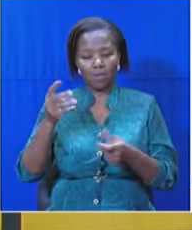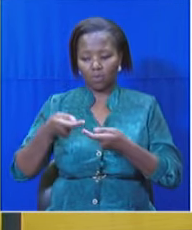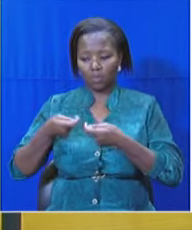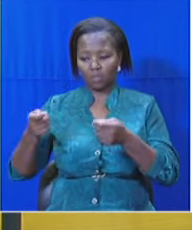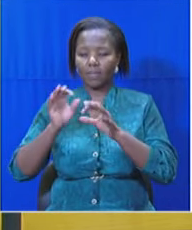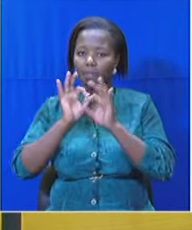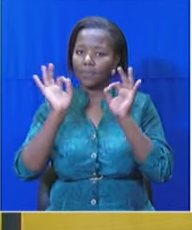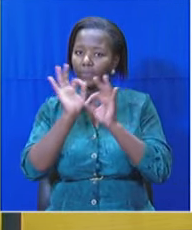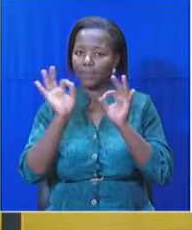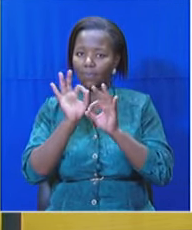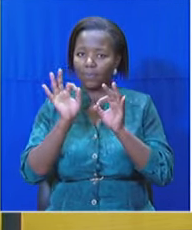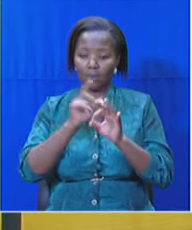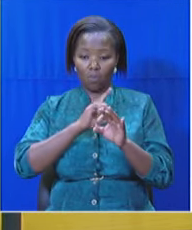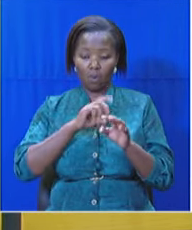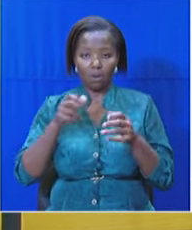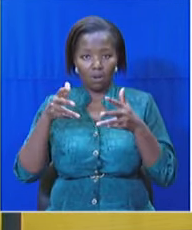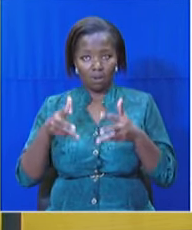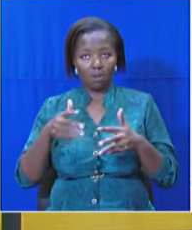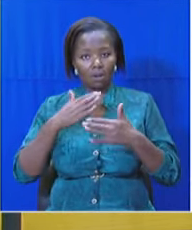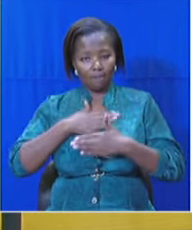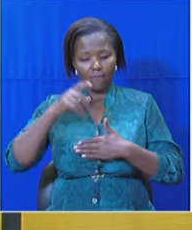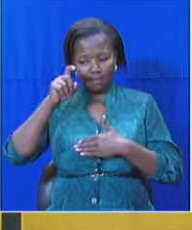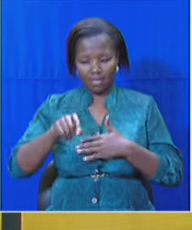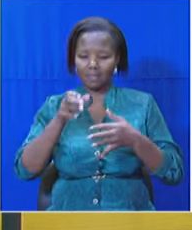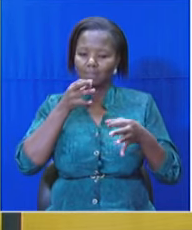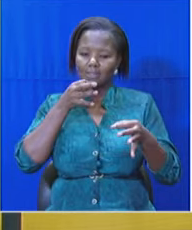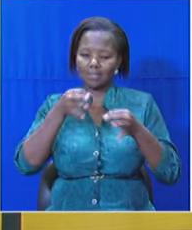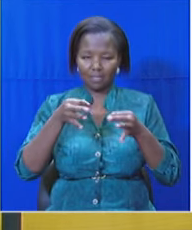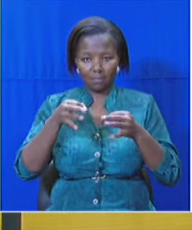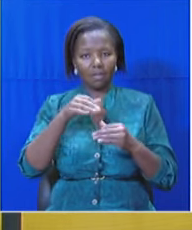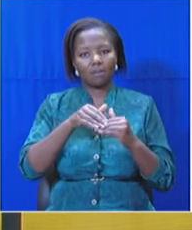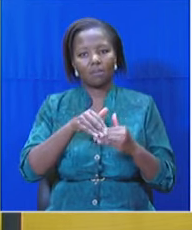that is one of the reasons why I feel I must stress this point.